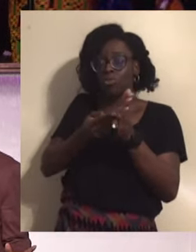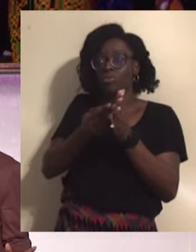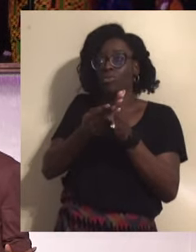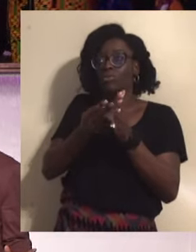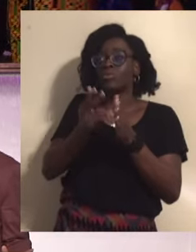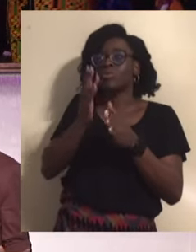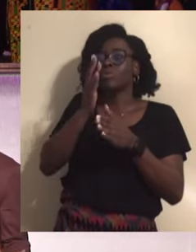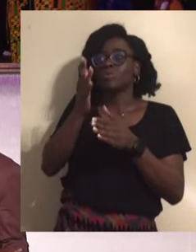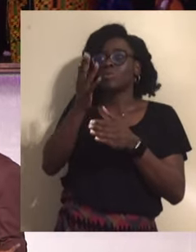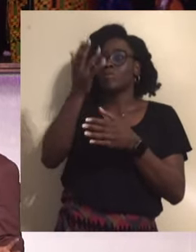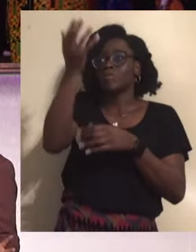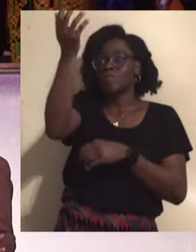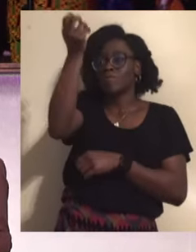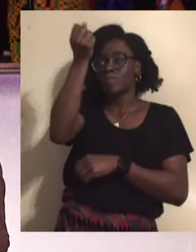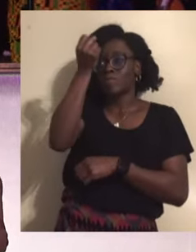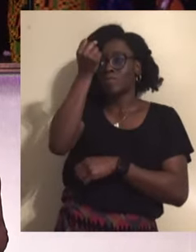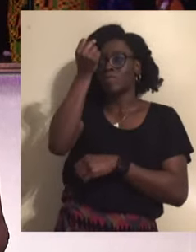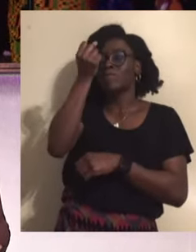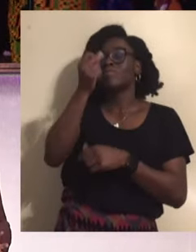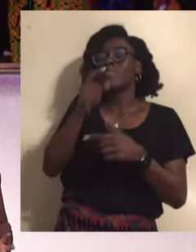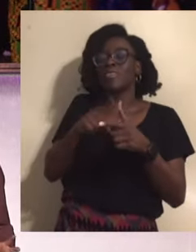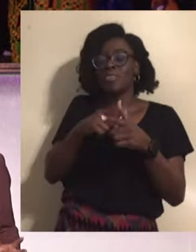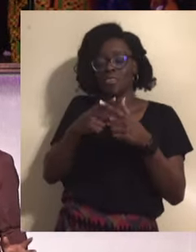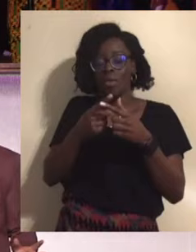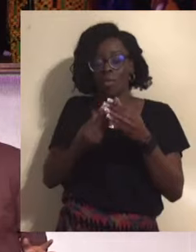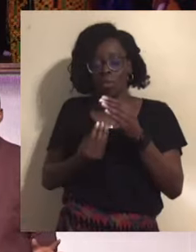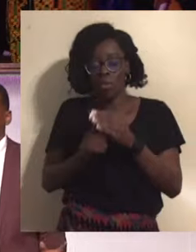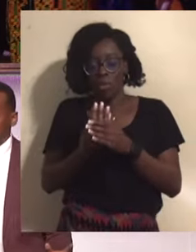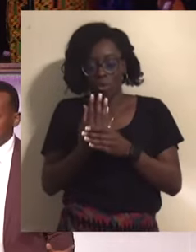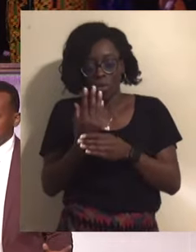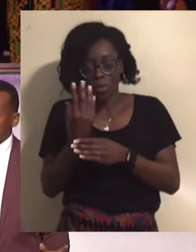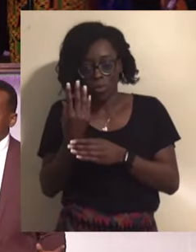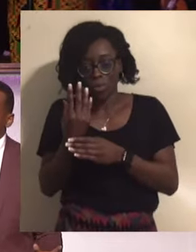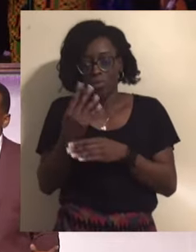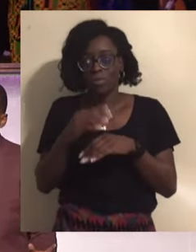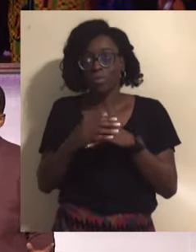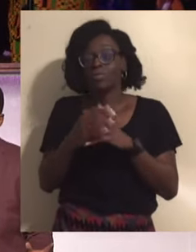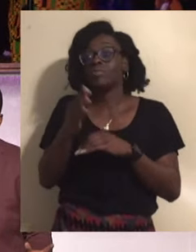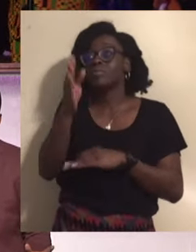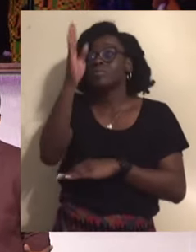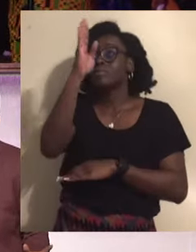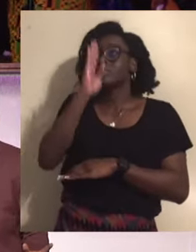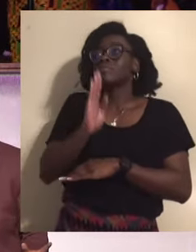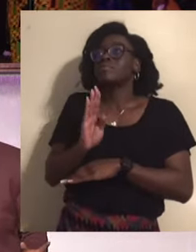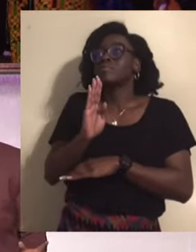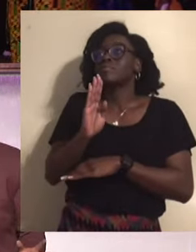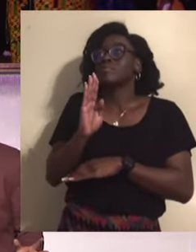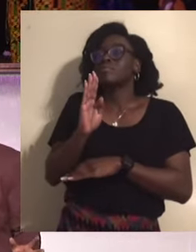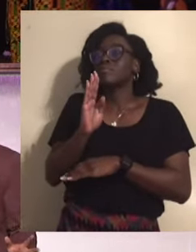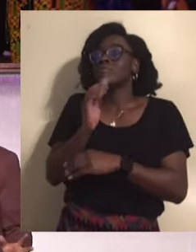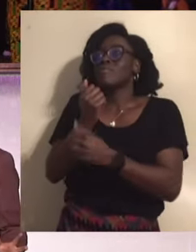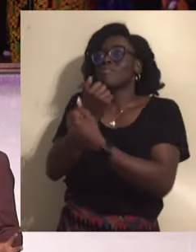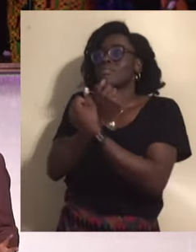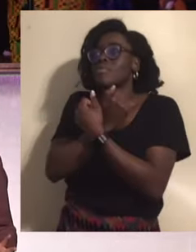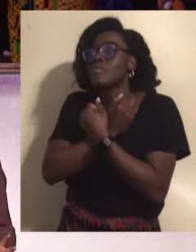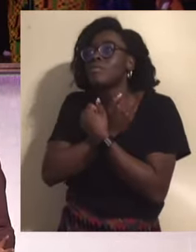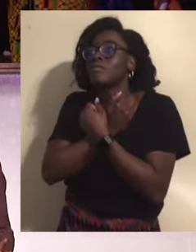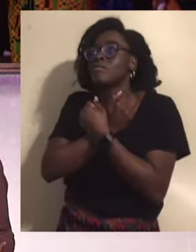grow thereby. Father, we promise to love them, to cover them in prayer. Father,